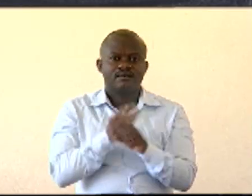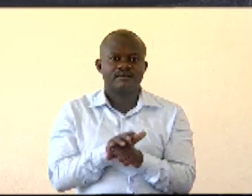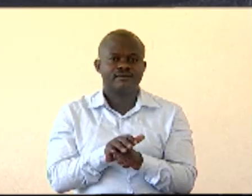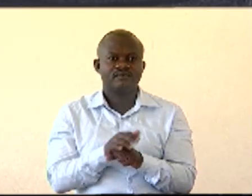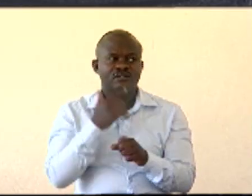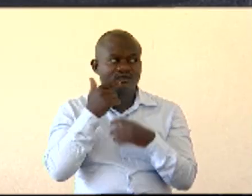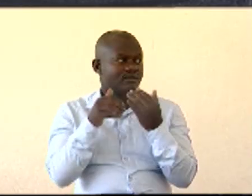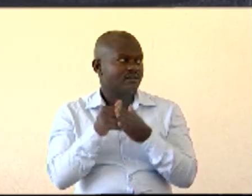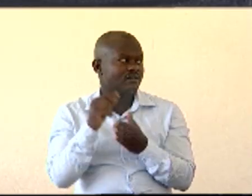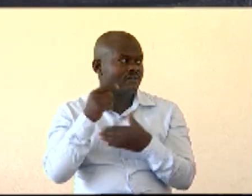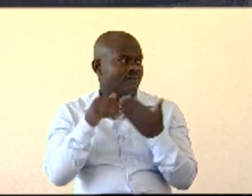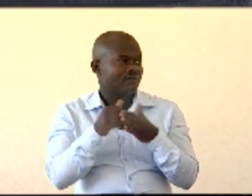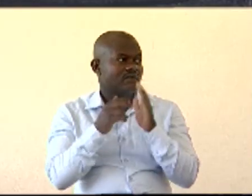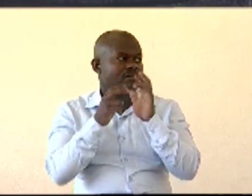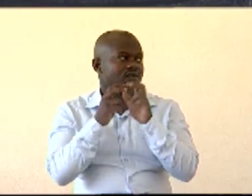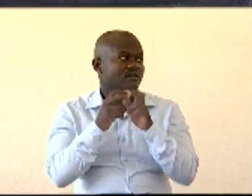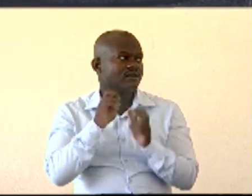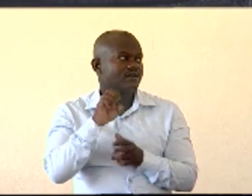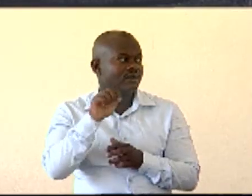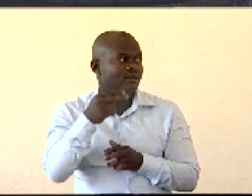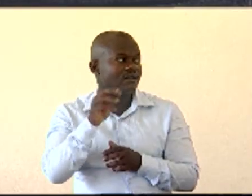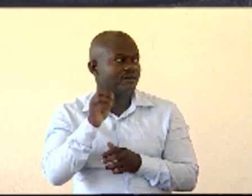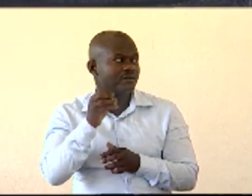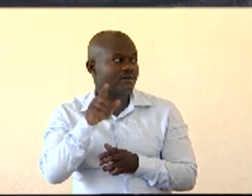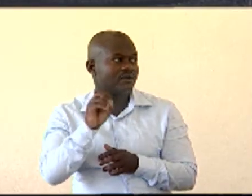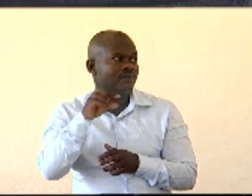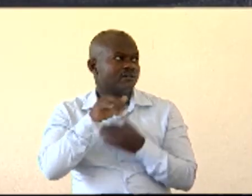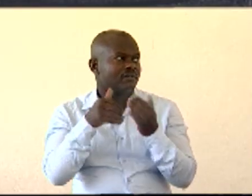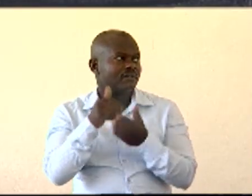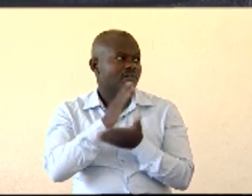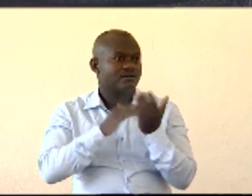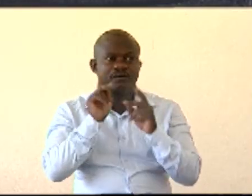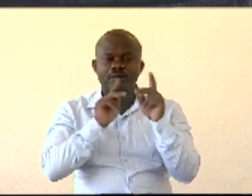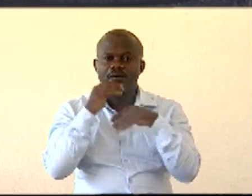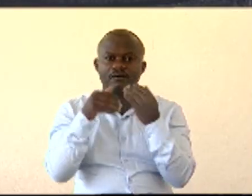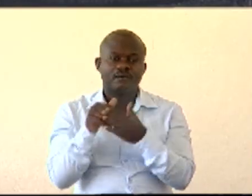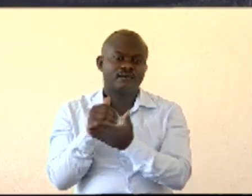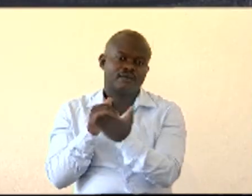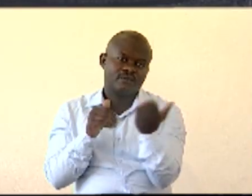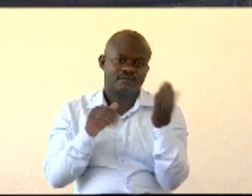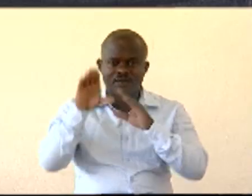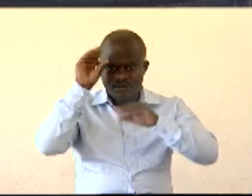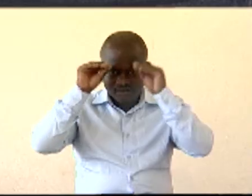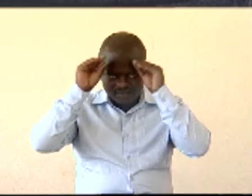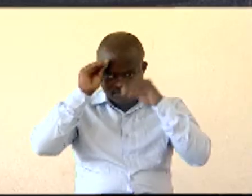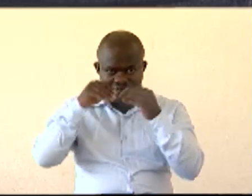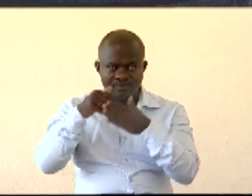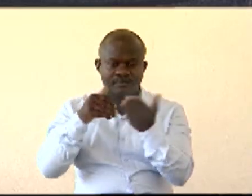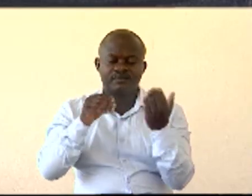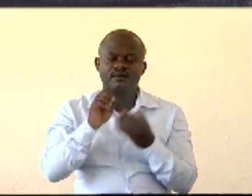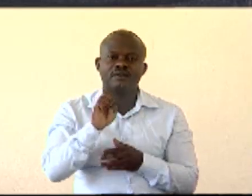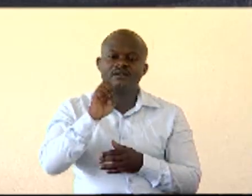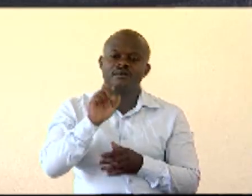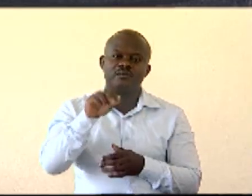So that one is referred to as epidemiology. Then the people who studies, they are called